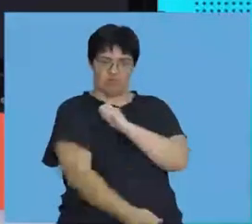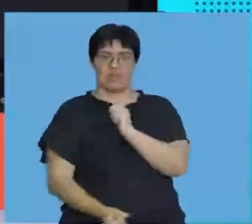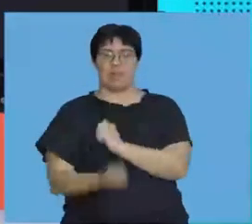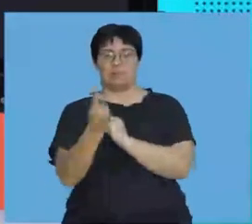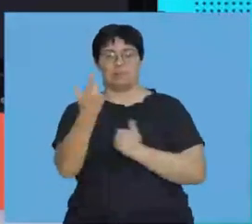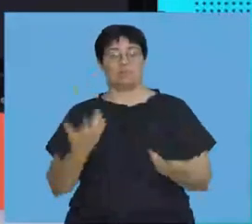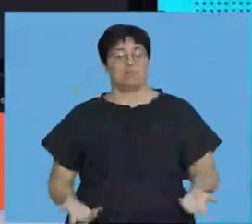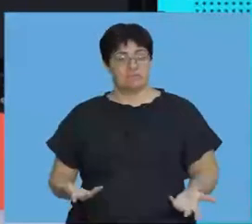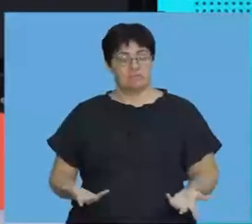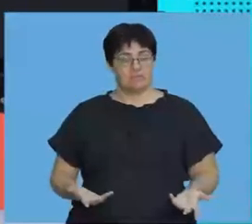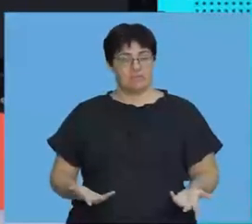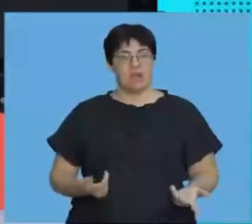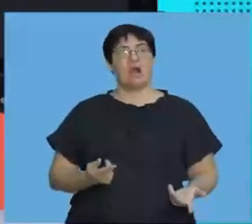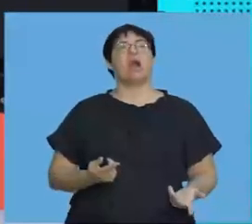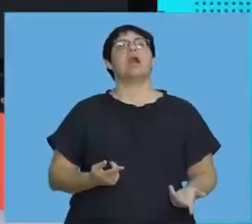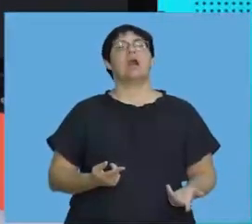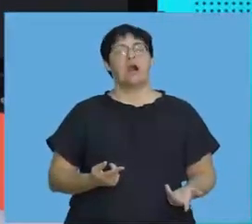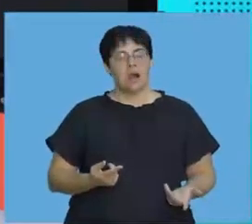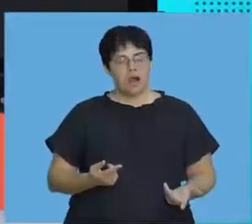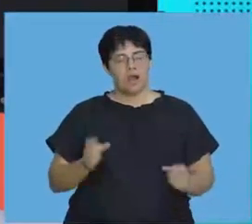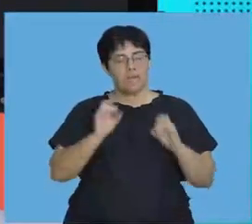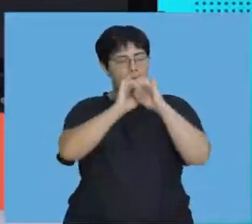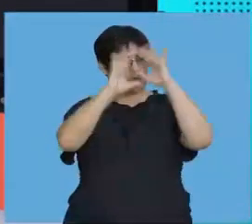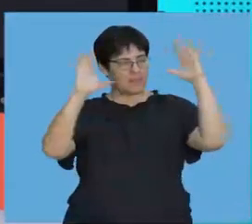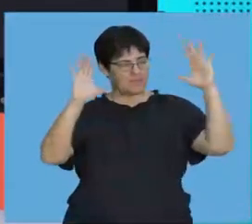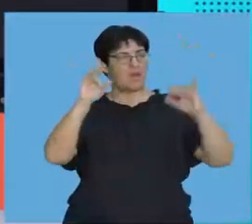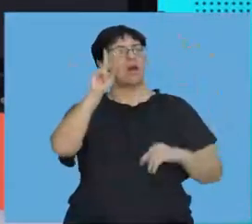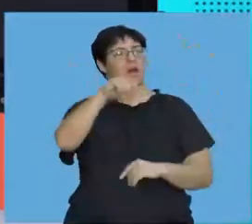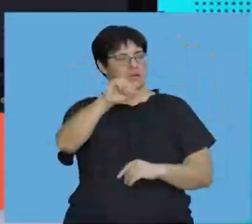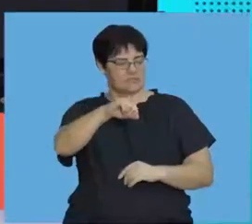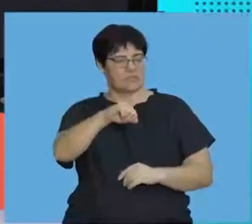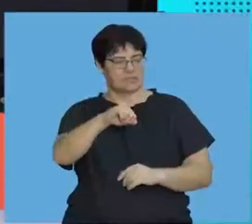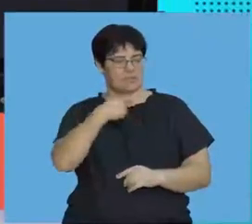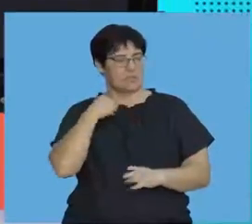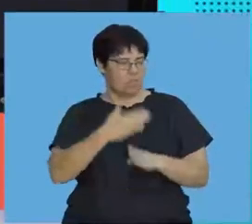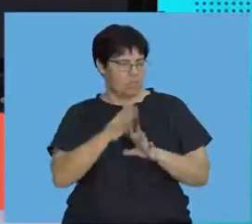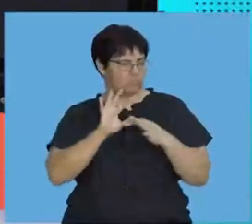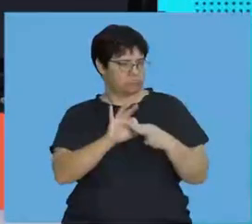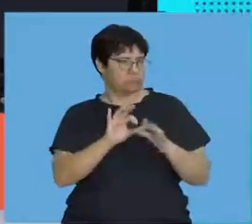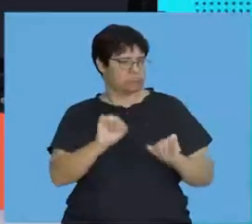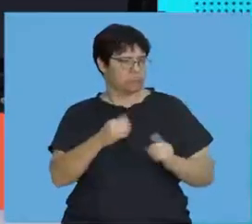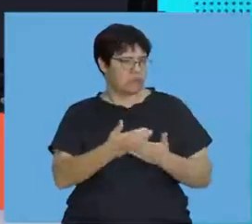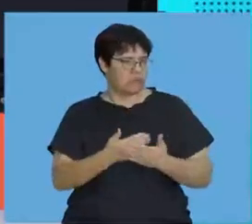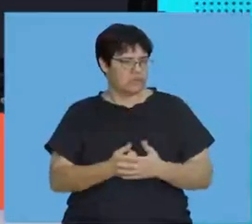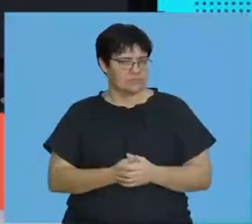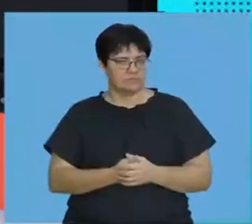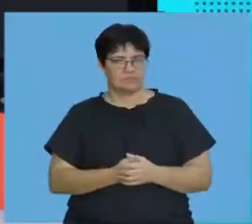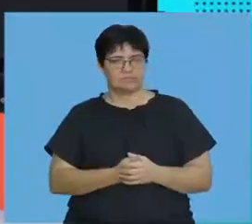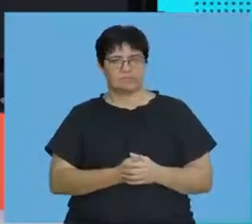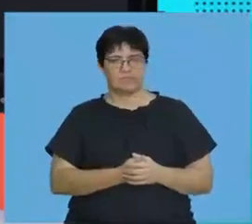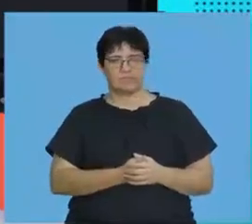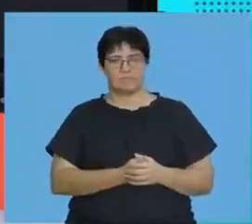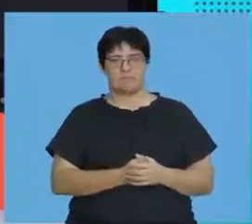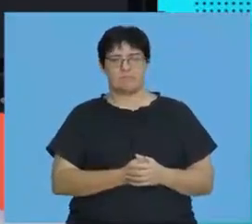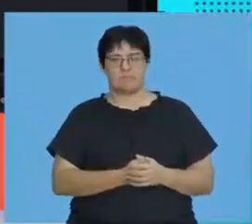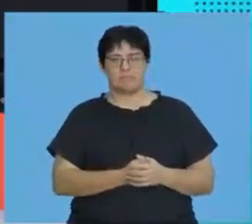get the change? Then it'll make sense to us. Then we can picture it. Then we can go, okay, that makes sense. I can work with that.